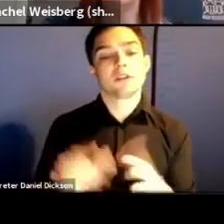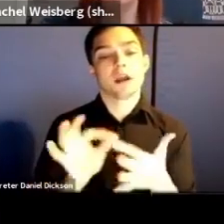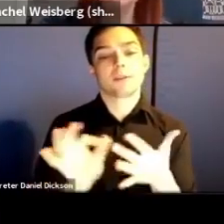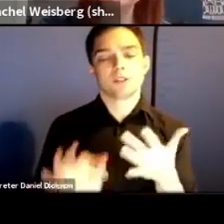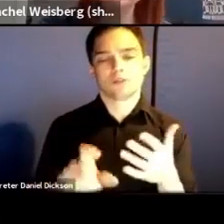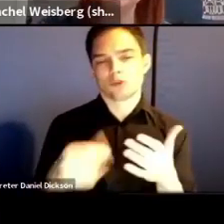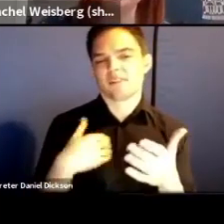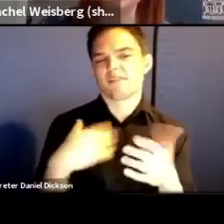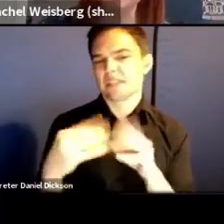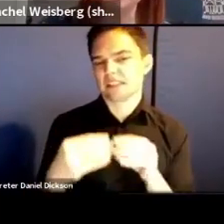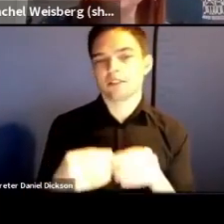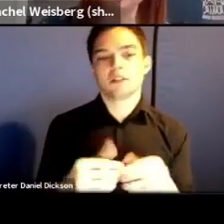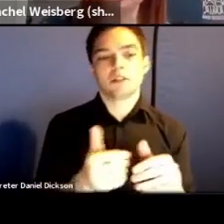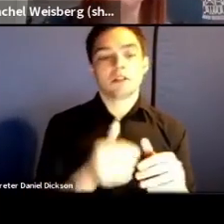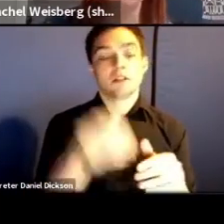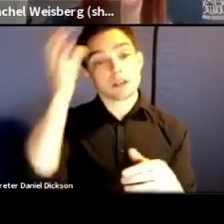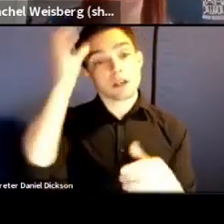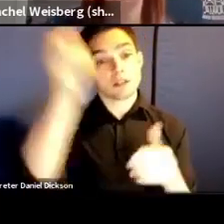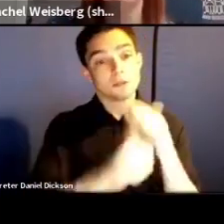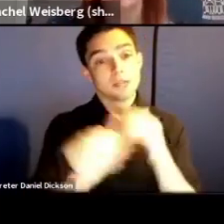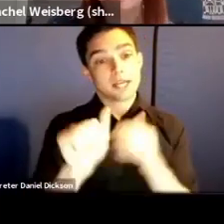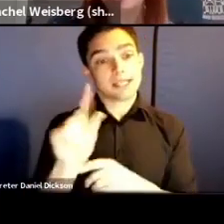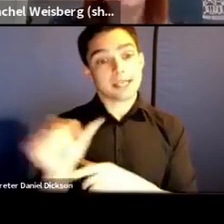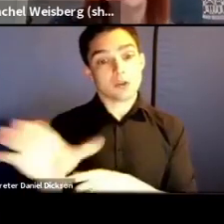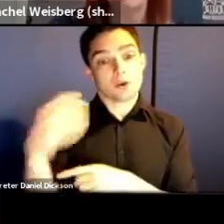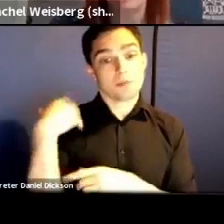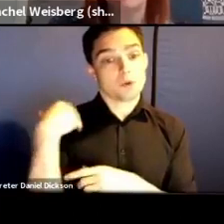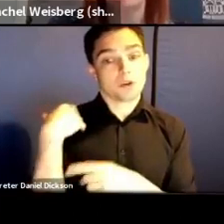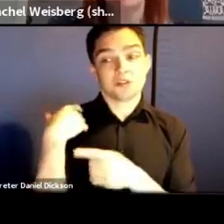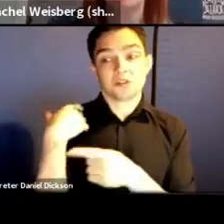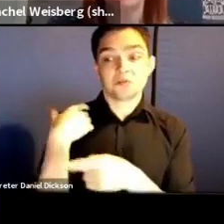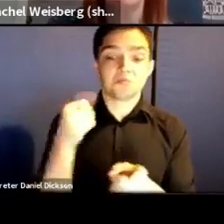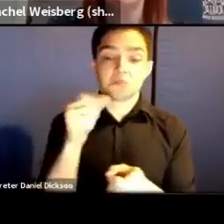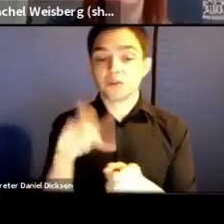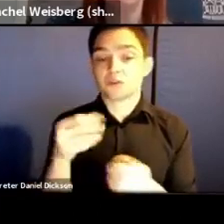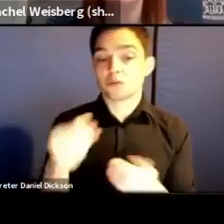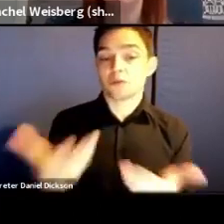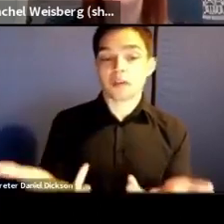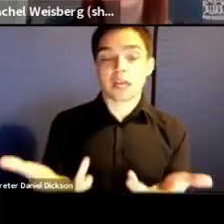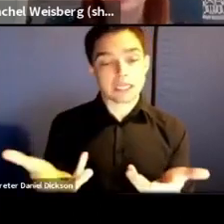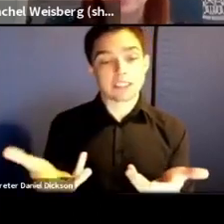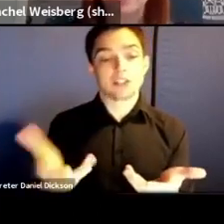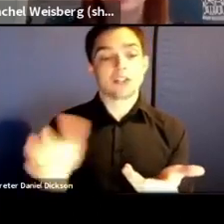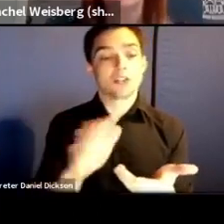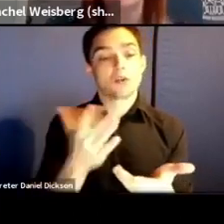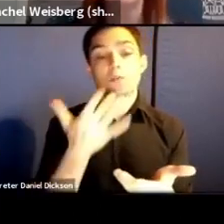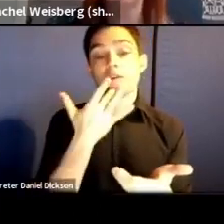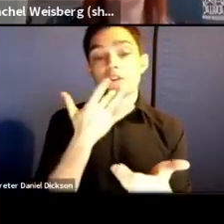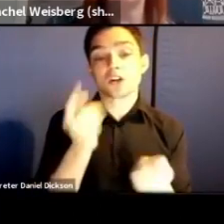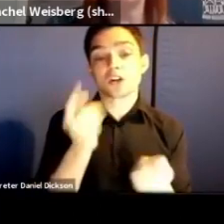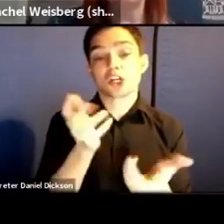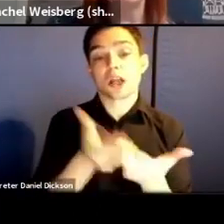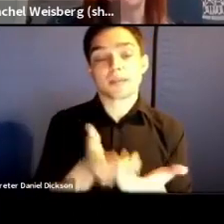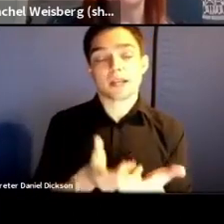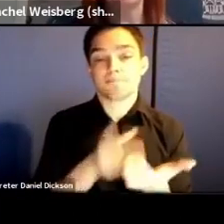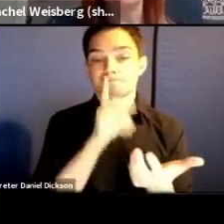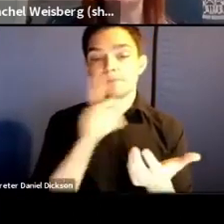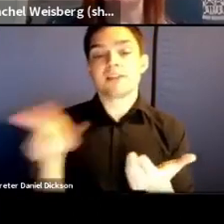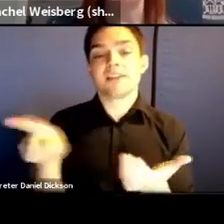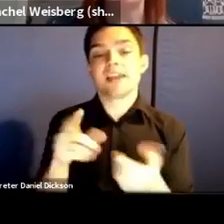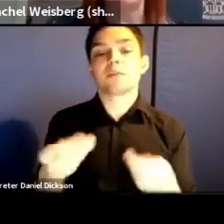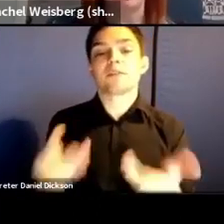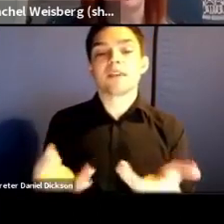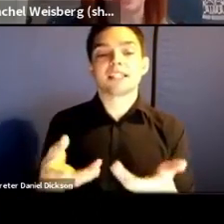There's this concept under the ADA that your employer does not have to provide you with your preferred accommodation. They need to provide you with